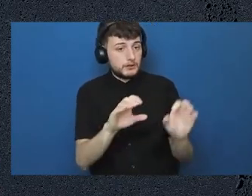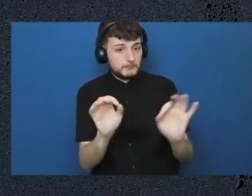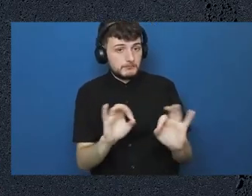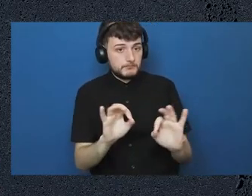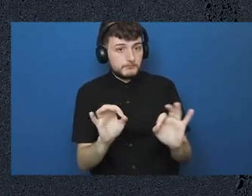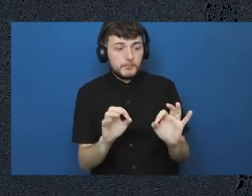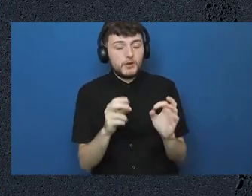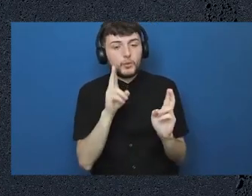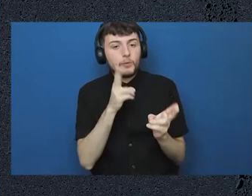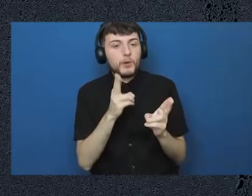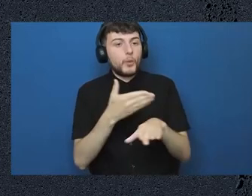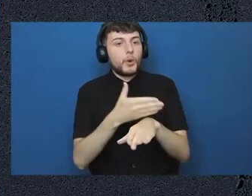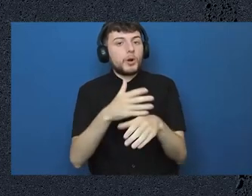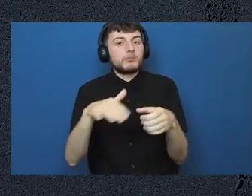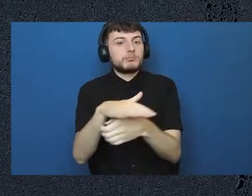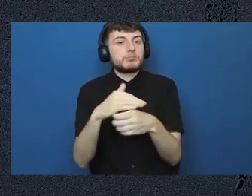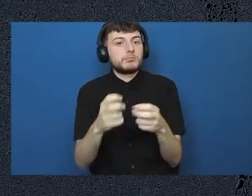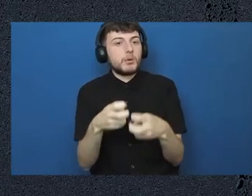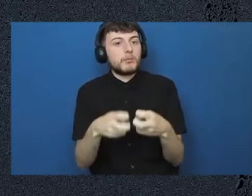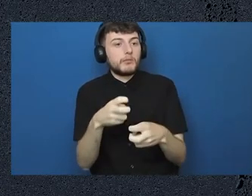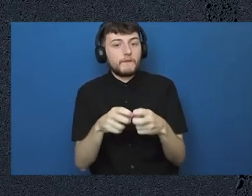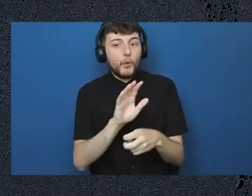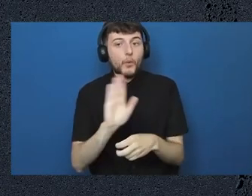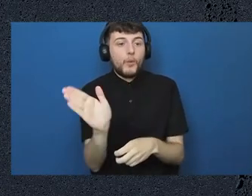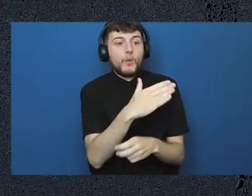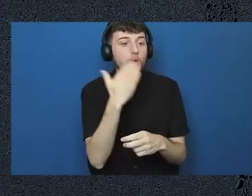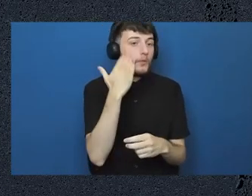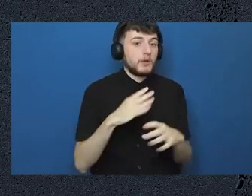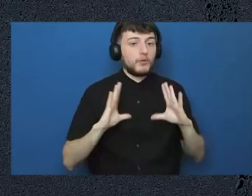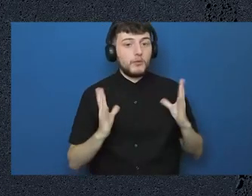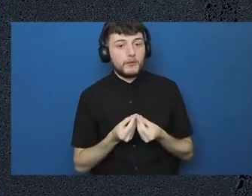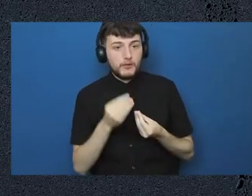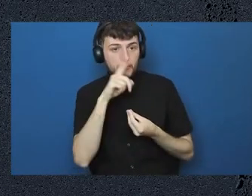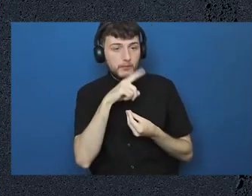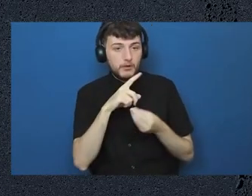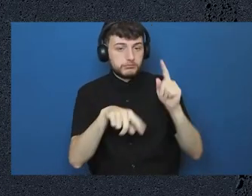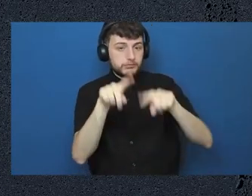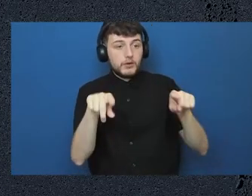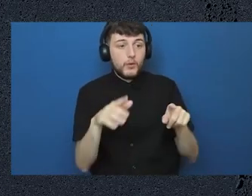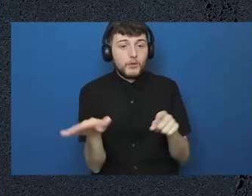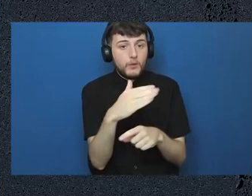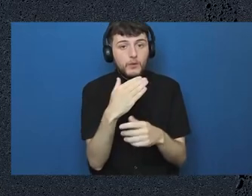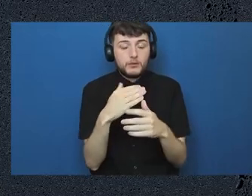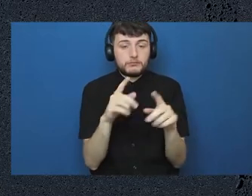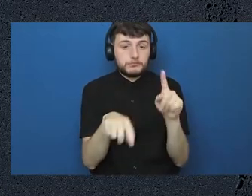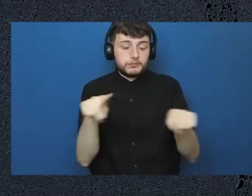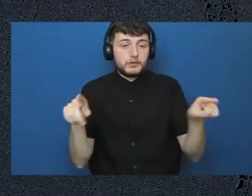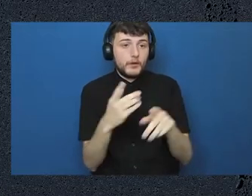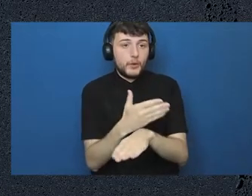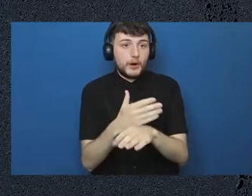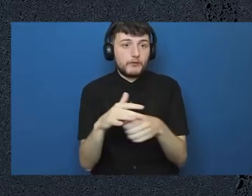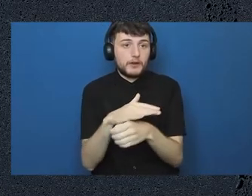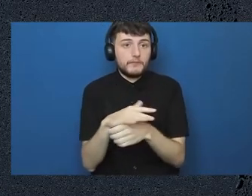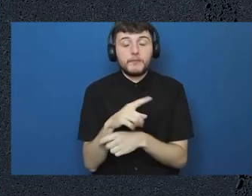workforce issues that all women and non-binary people experience in all sorts of different workplaces. Like, for example, one